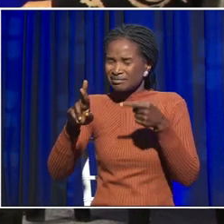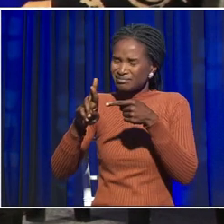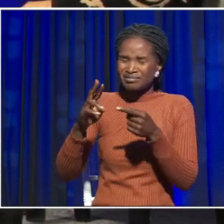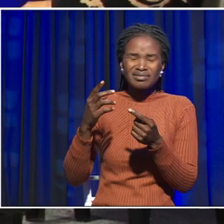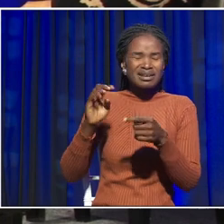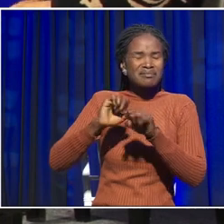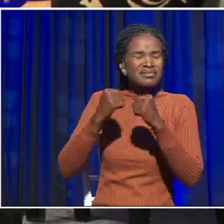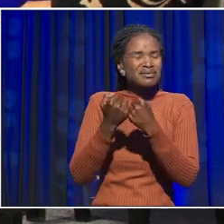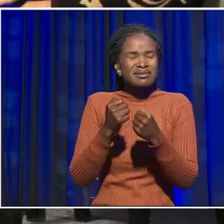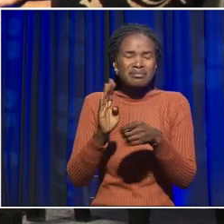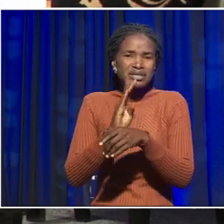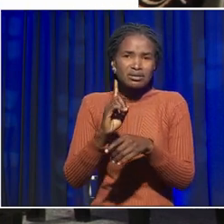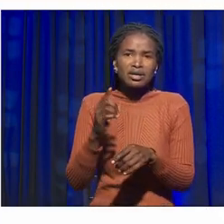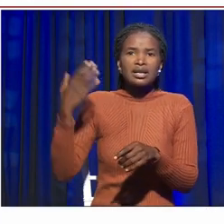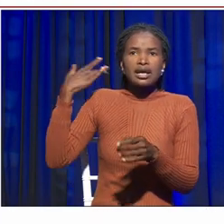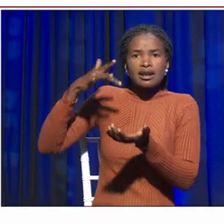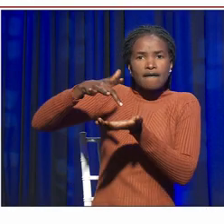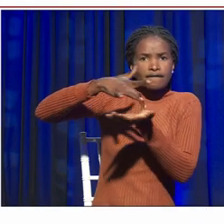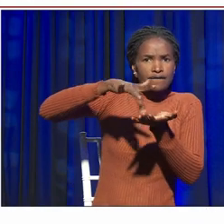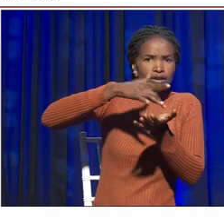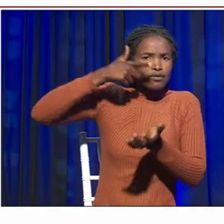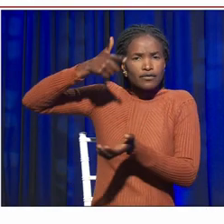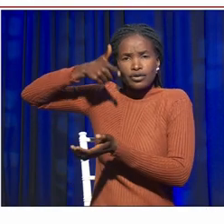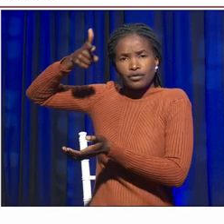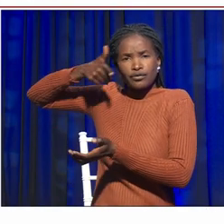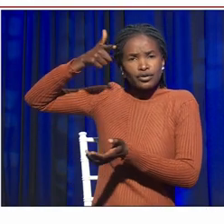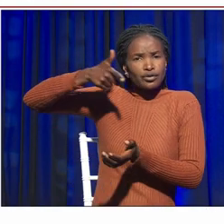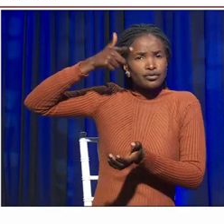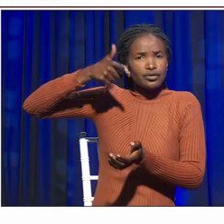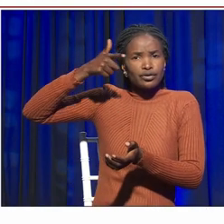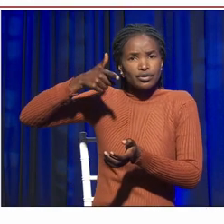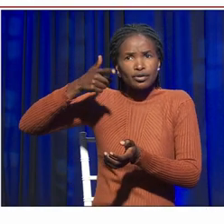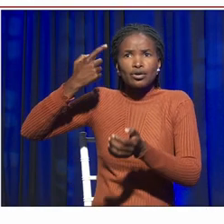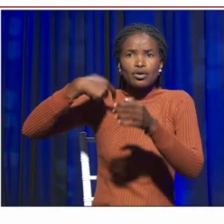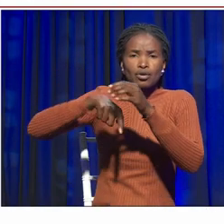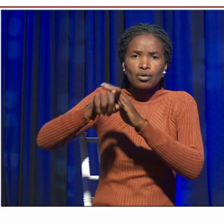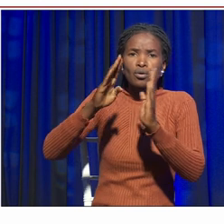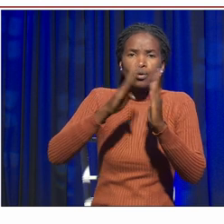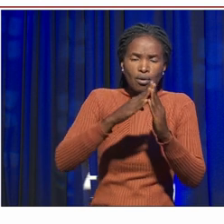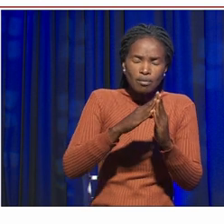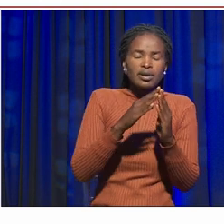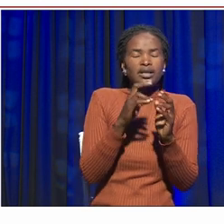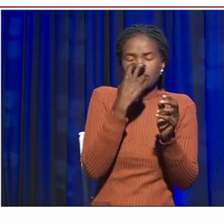your video renting, correct? You would rent a video, you would go at home and you would watch it.